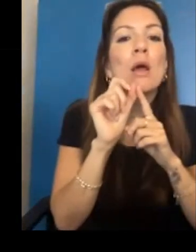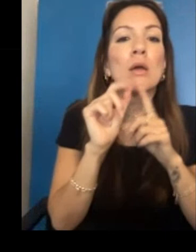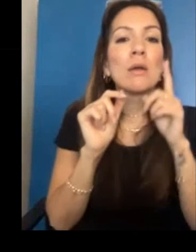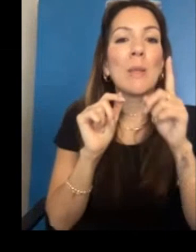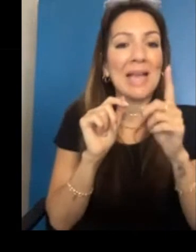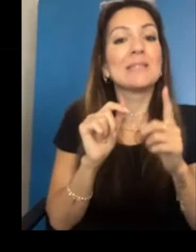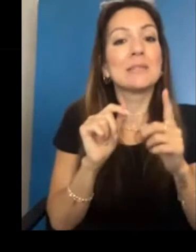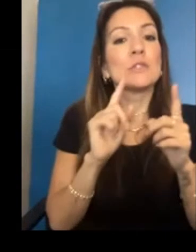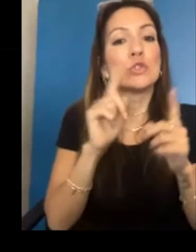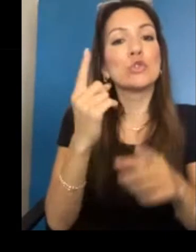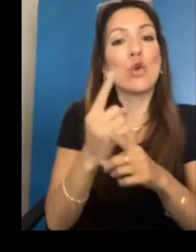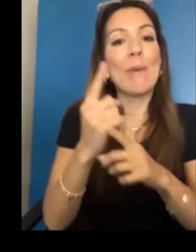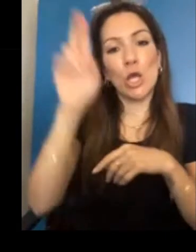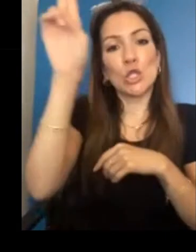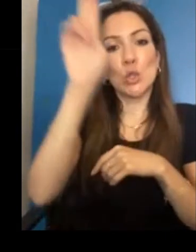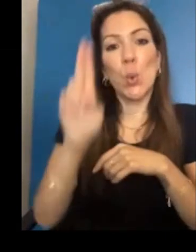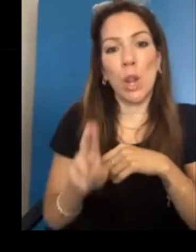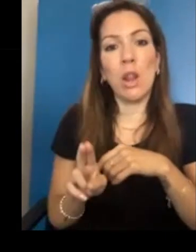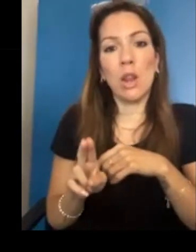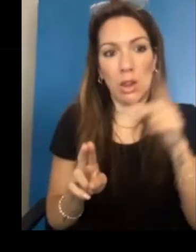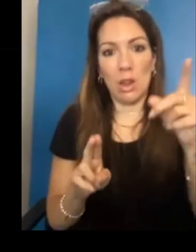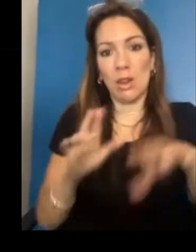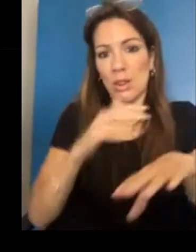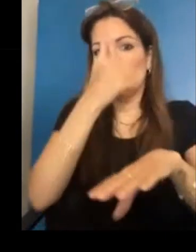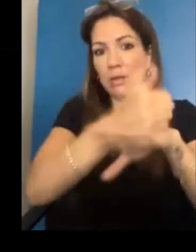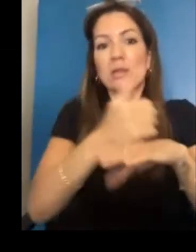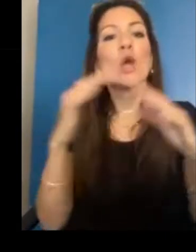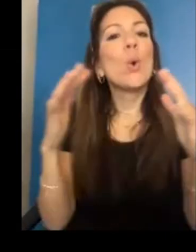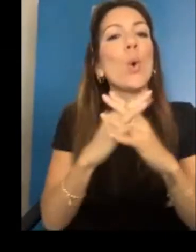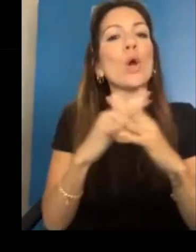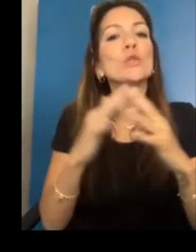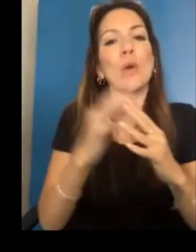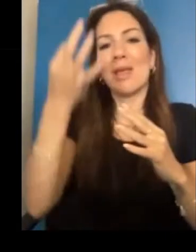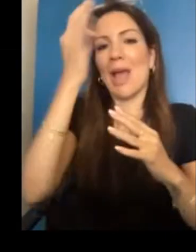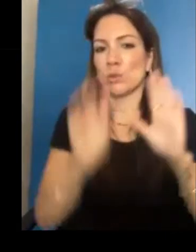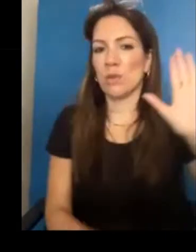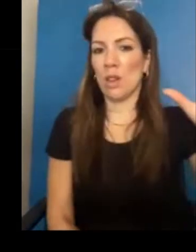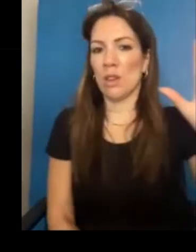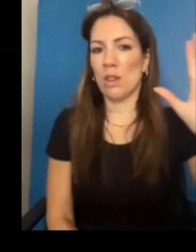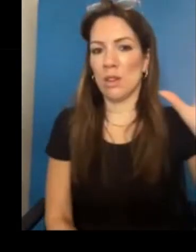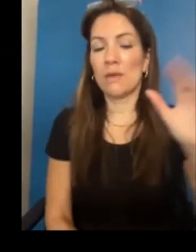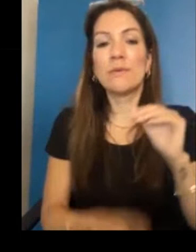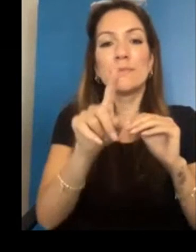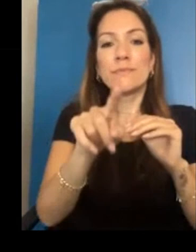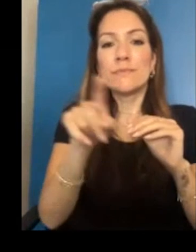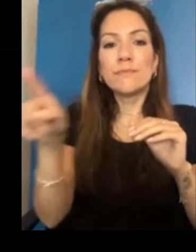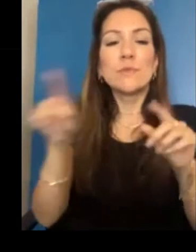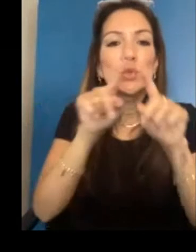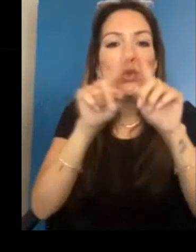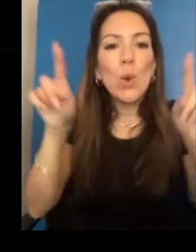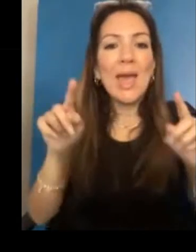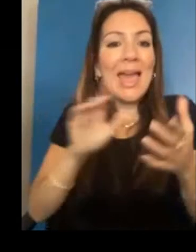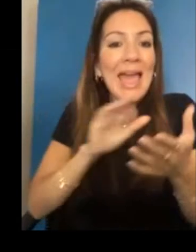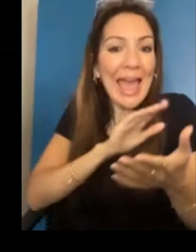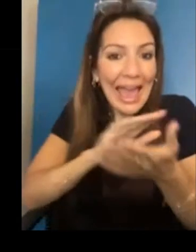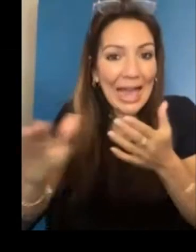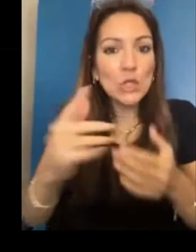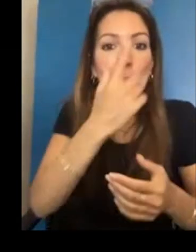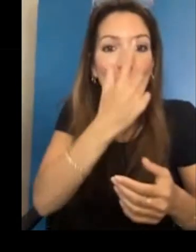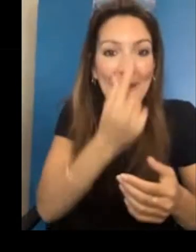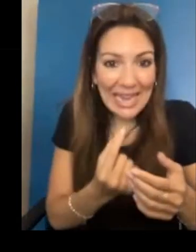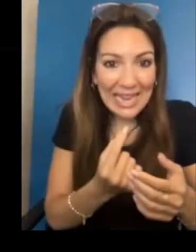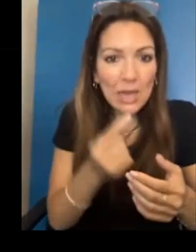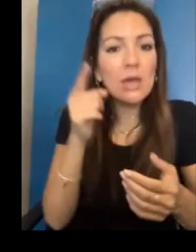school that's been provided to Wandsworth Council. And the square H, the pink one, that's the new care